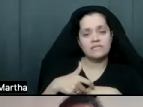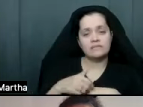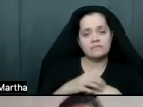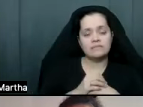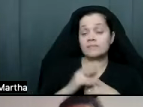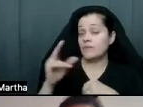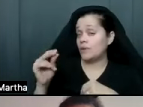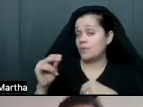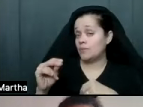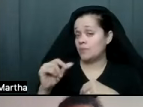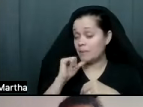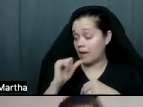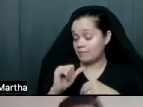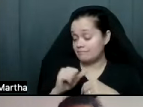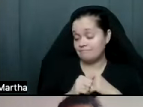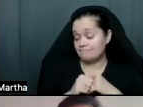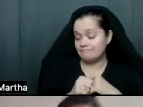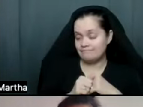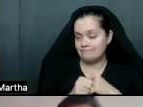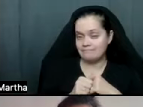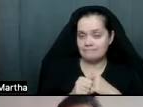No, I'm not.